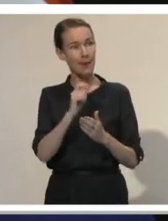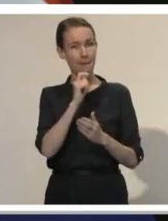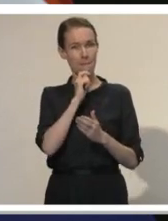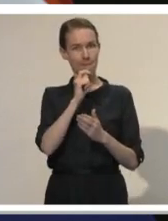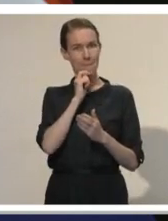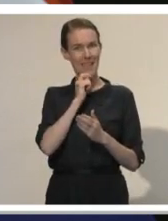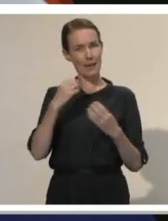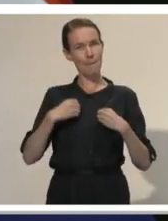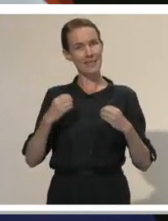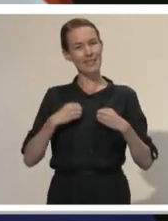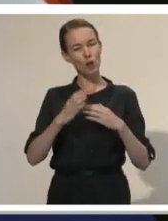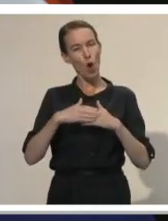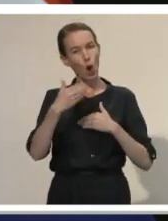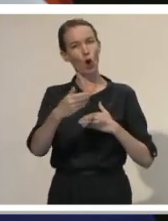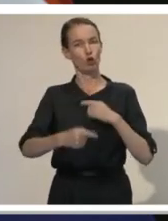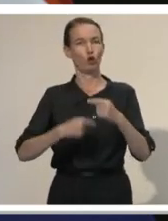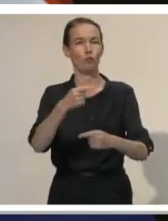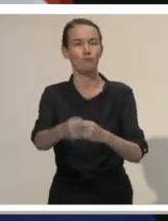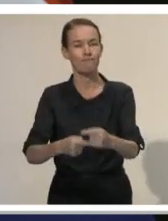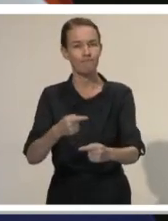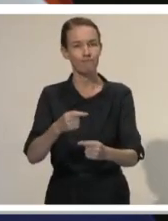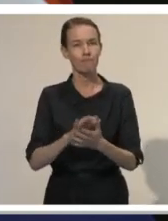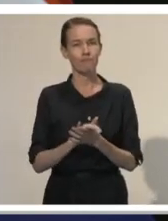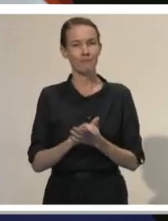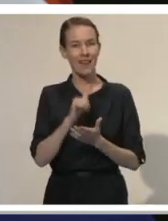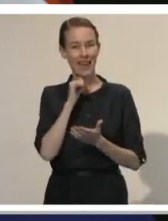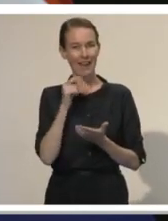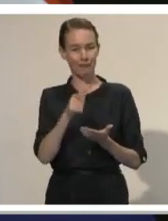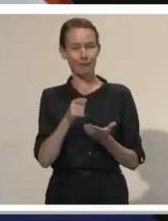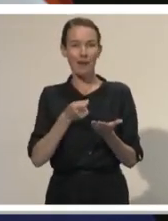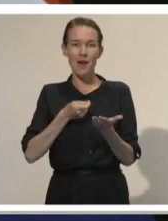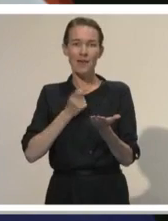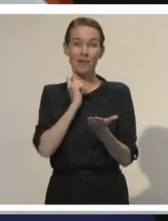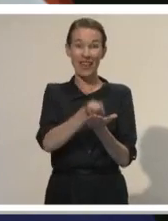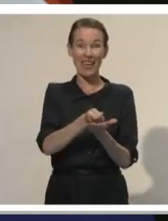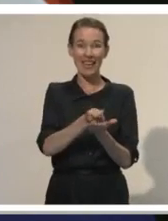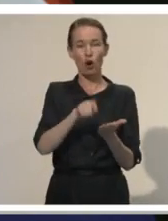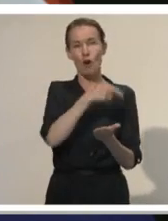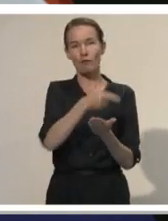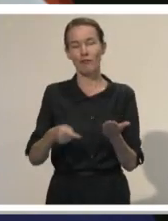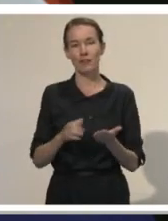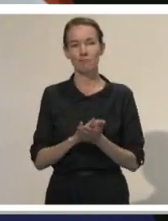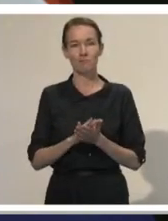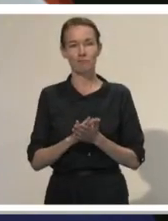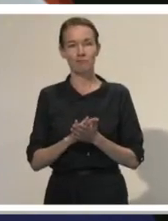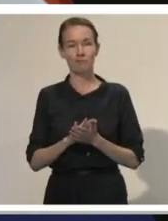industry going? I think at this stage, the Minister of Finance might not necessarily be happy if I committed to